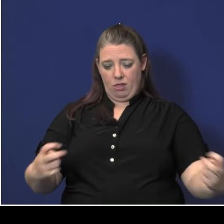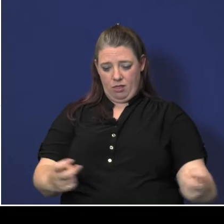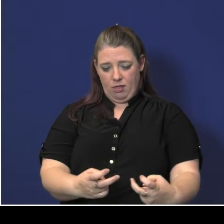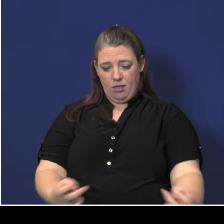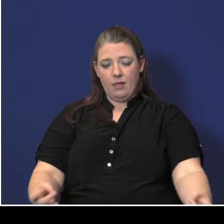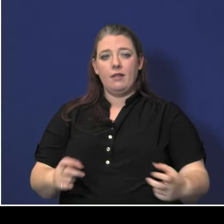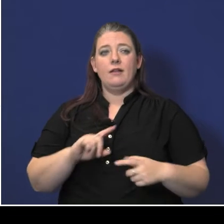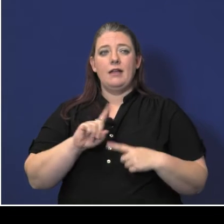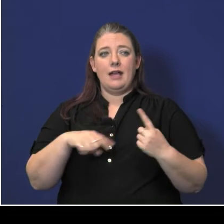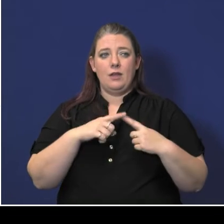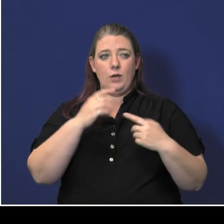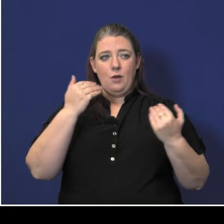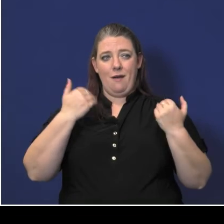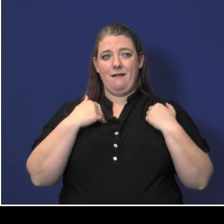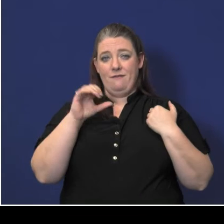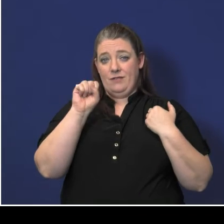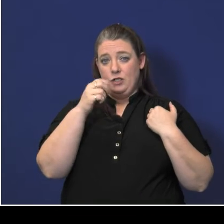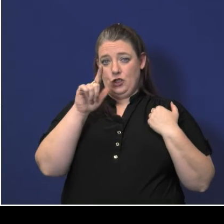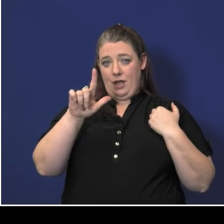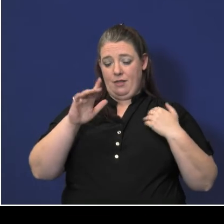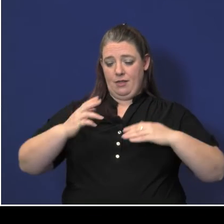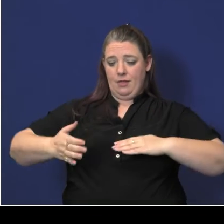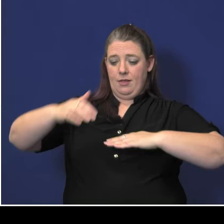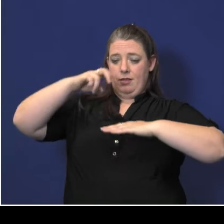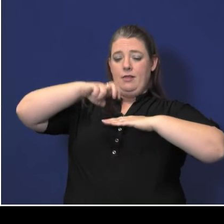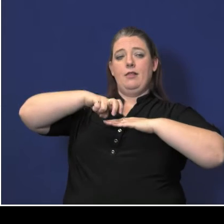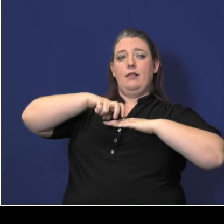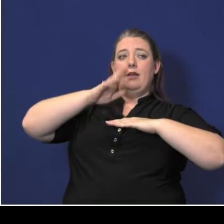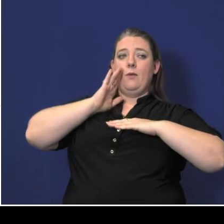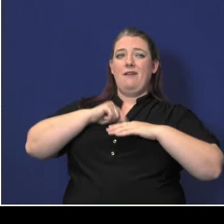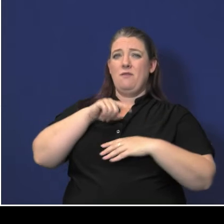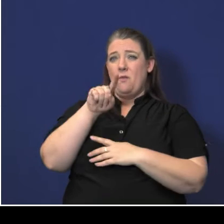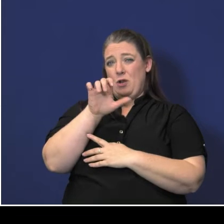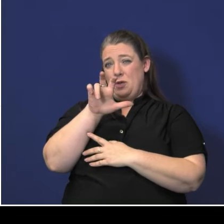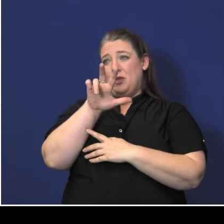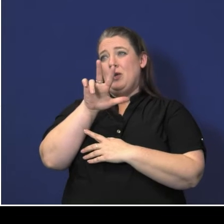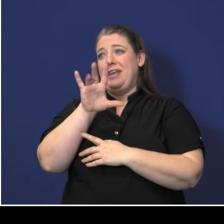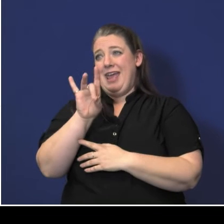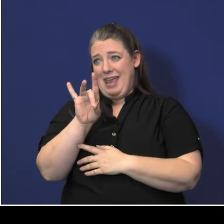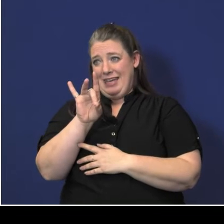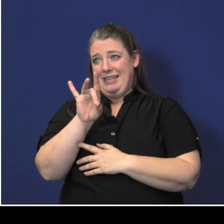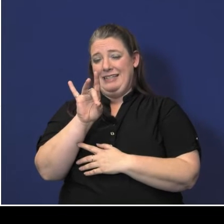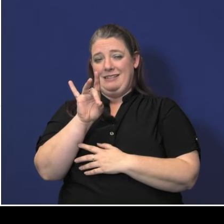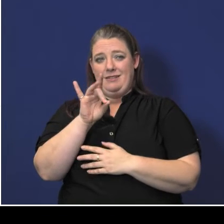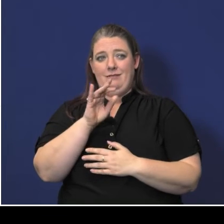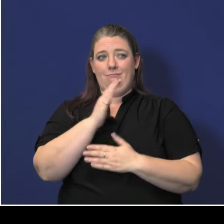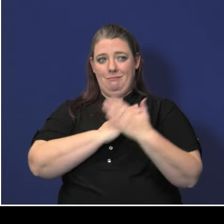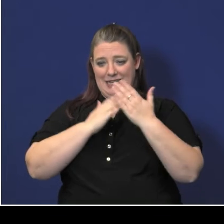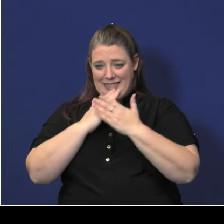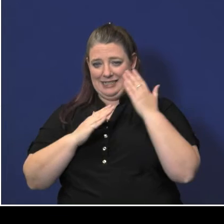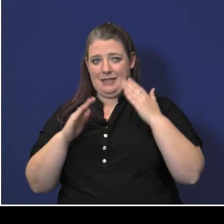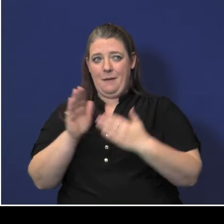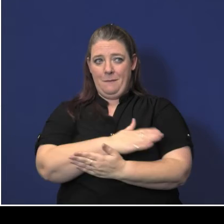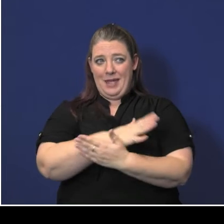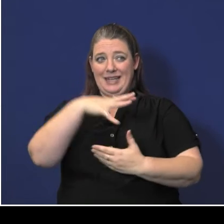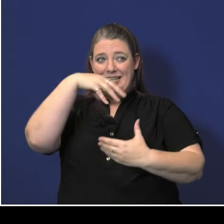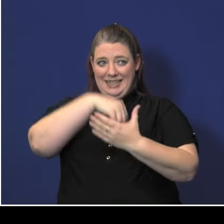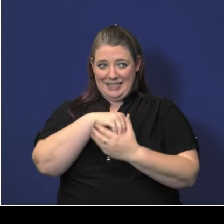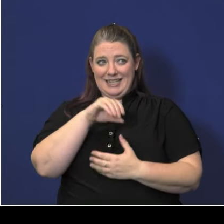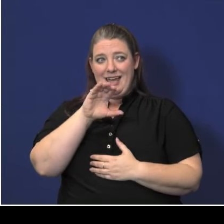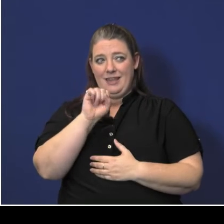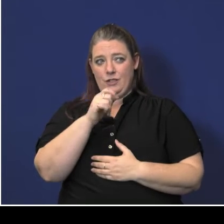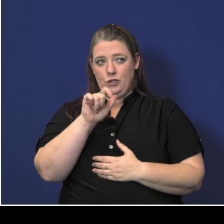in place on the main stage, it can fit a 138-piece band within the shell, according to our